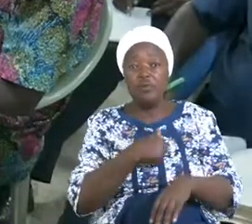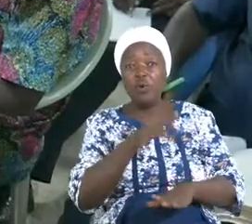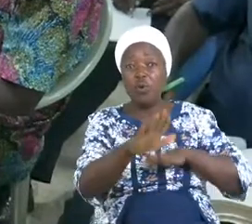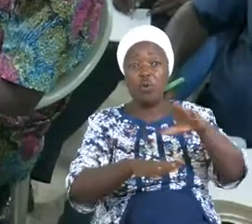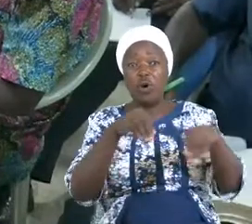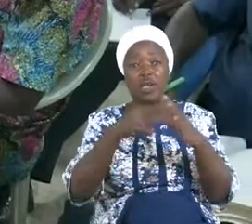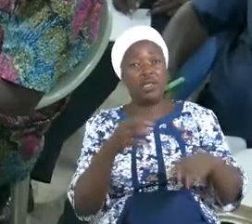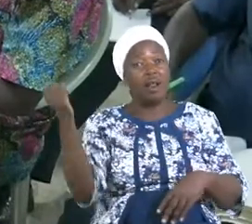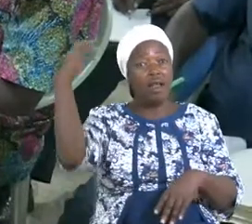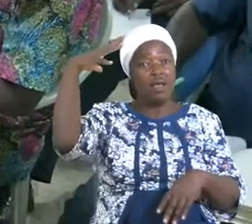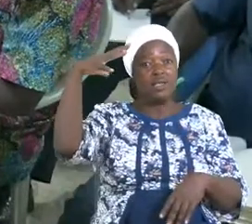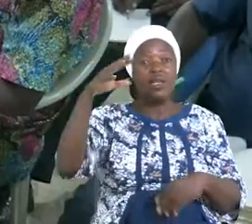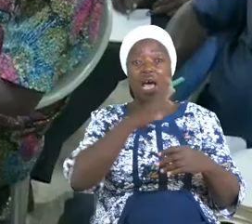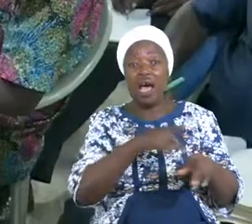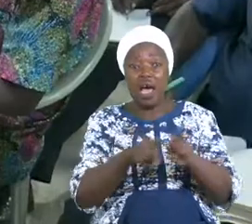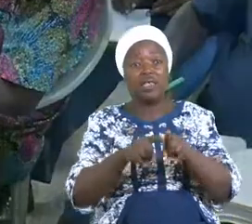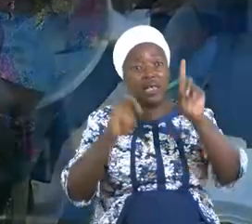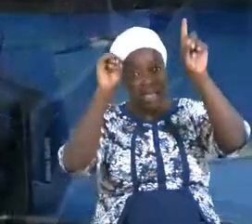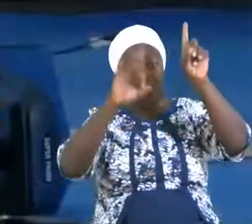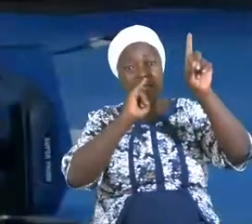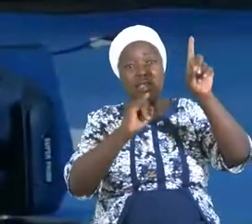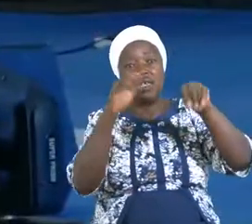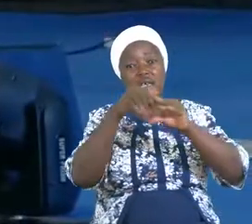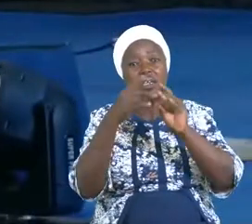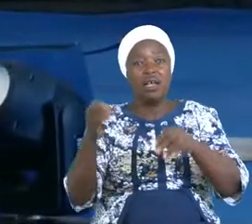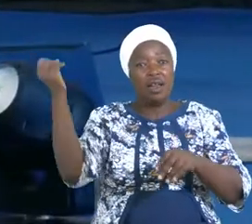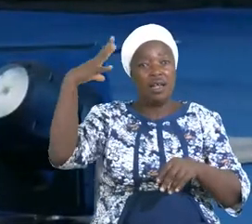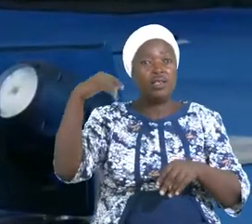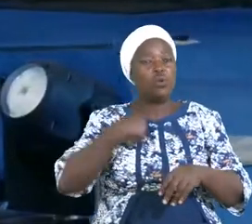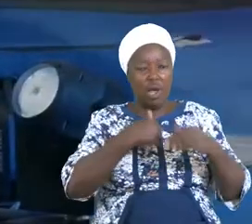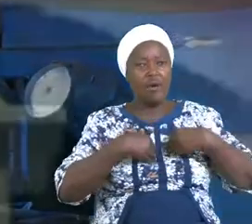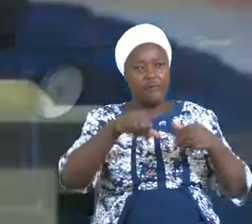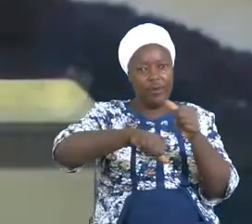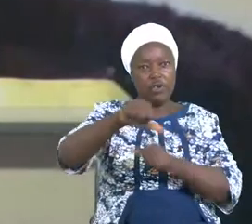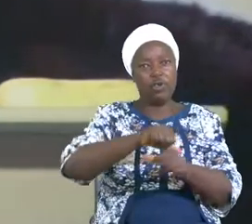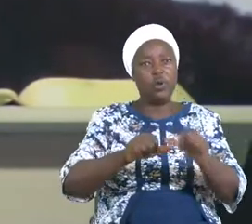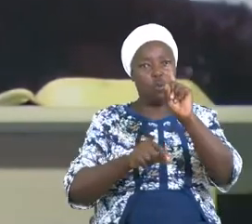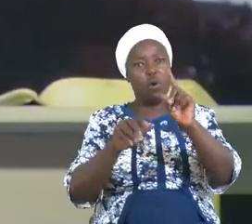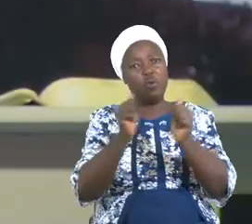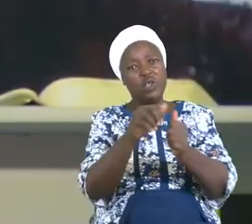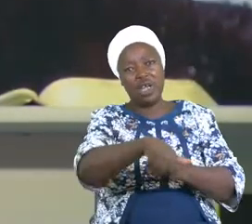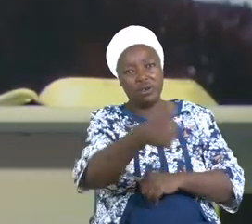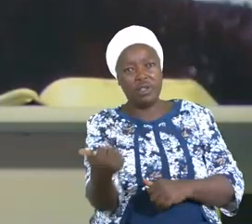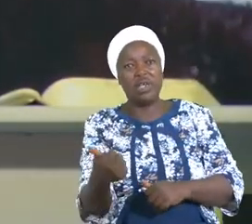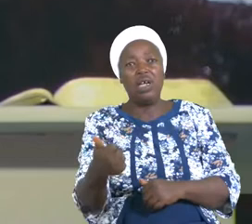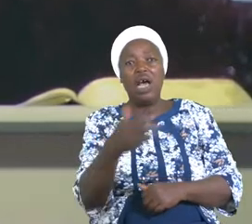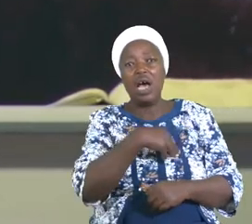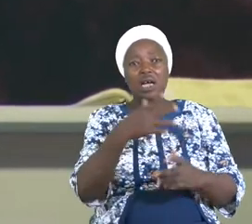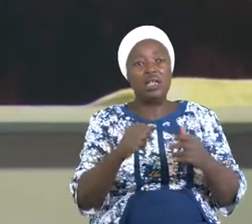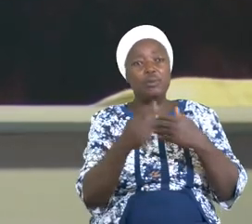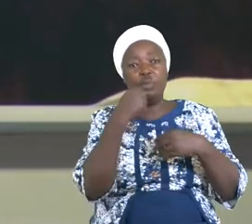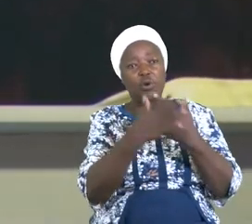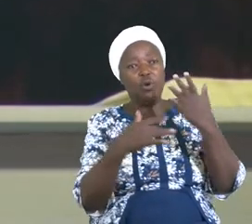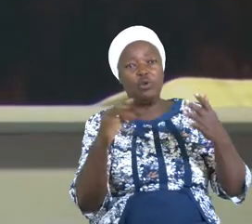light, as he is in the light, we have fellowship one with another, and the blood of